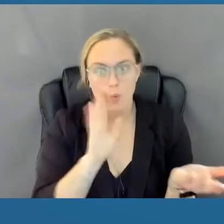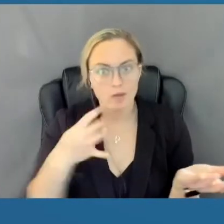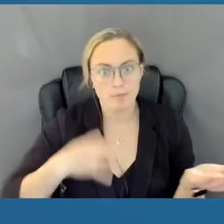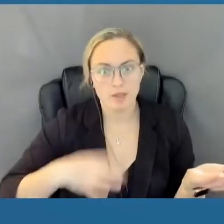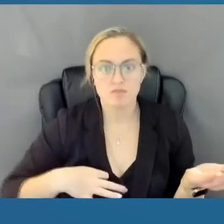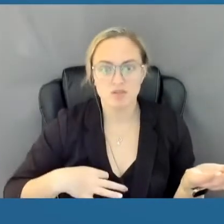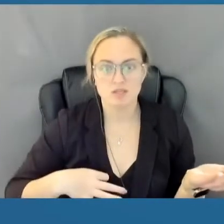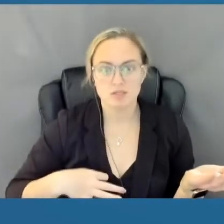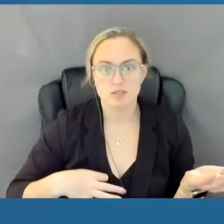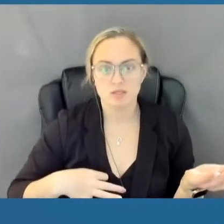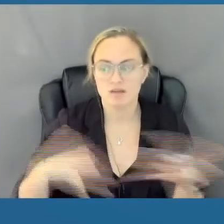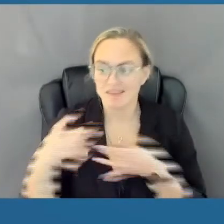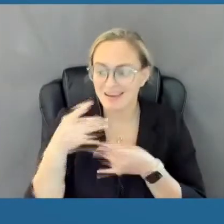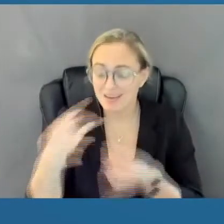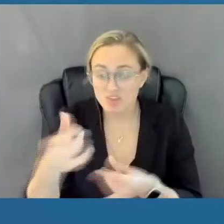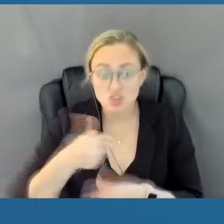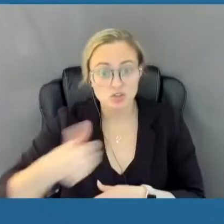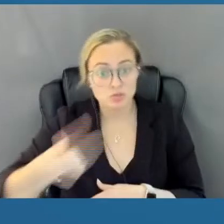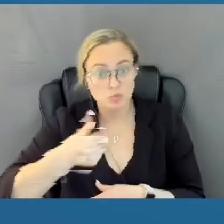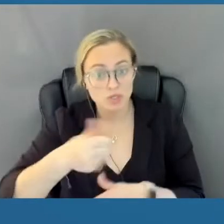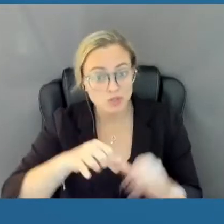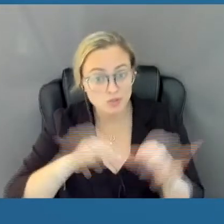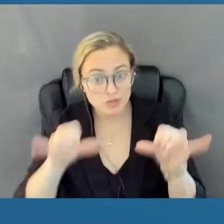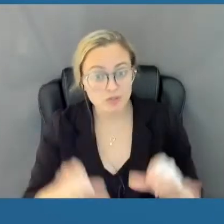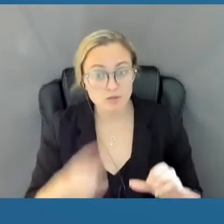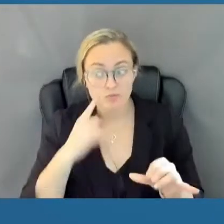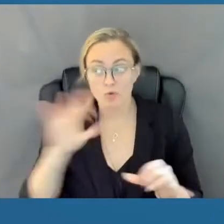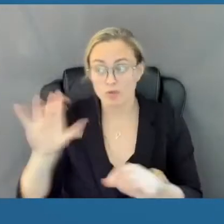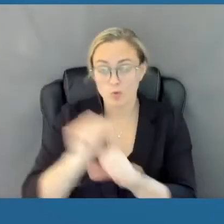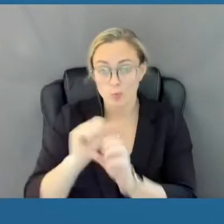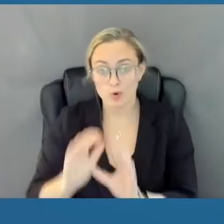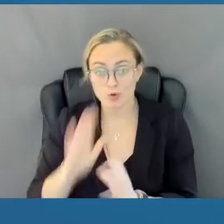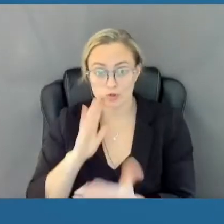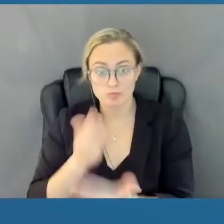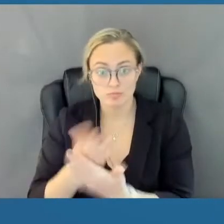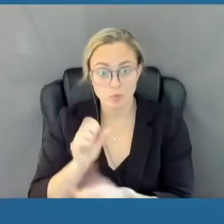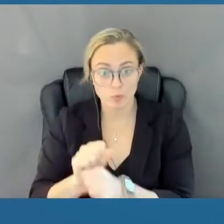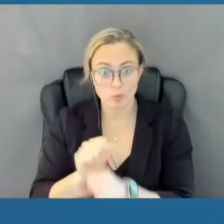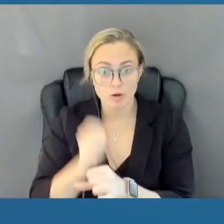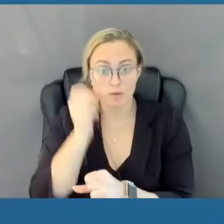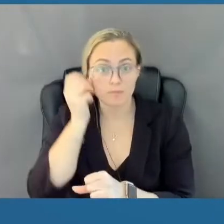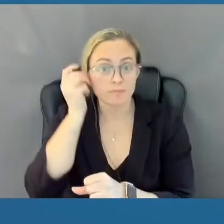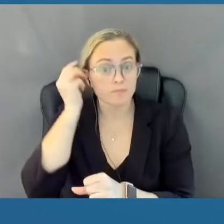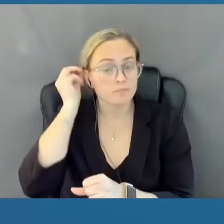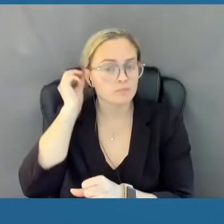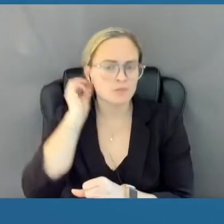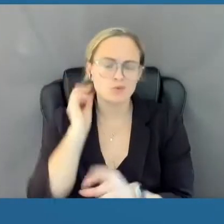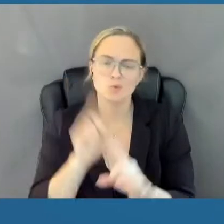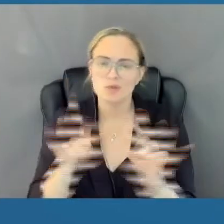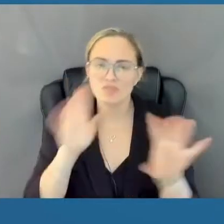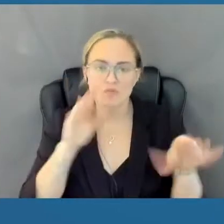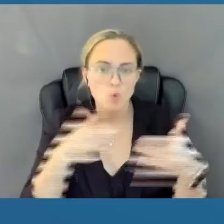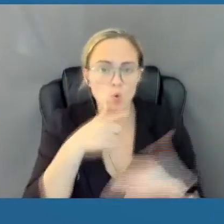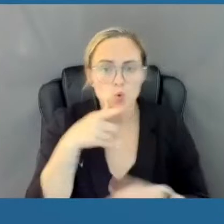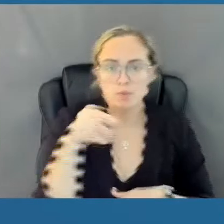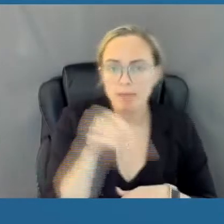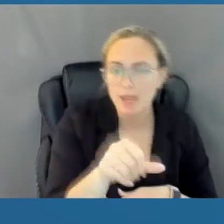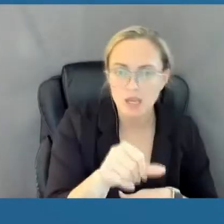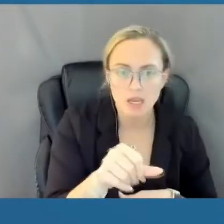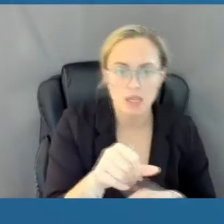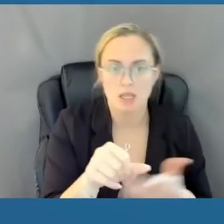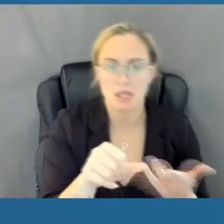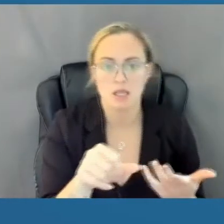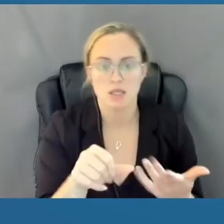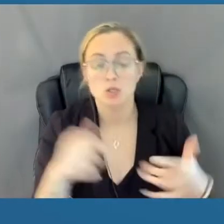an efficient transportation system for their employees. So it's a different focus on who's paying for it. Again, for